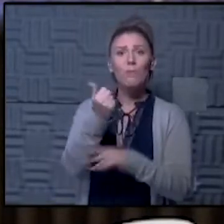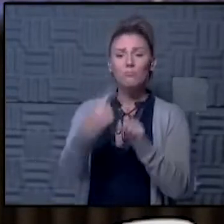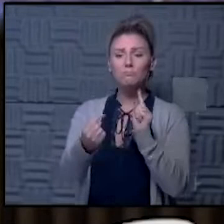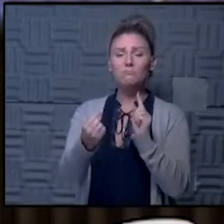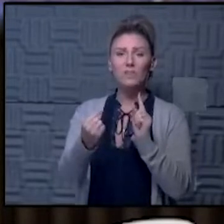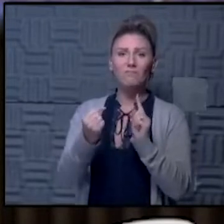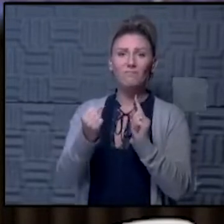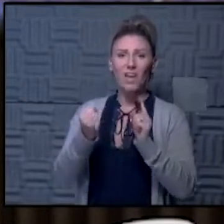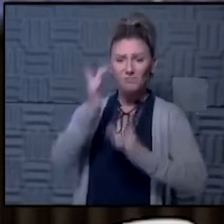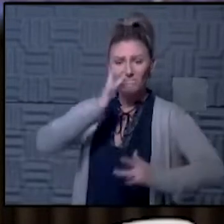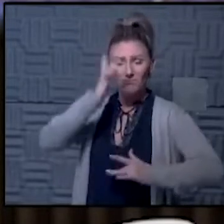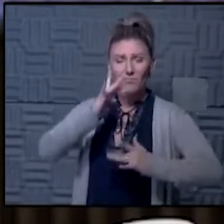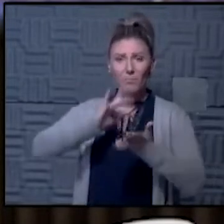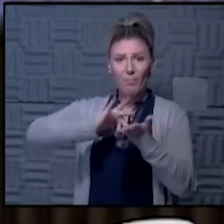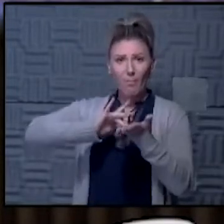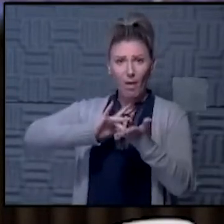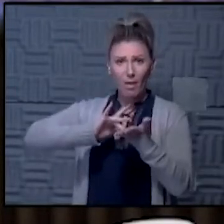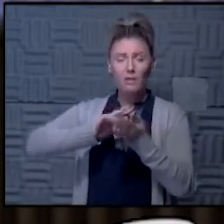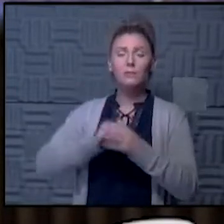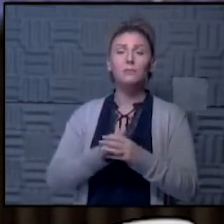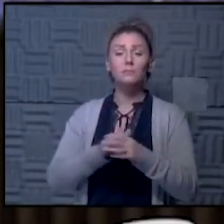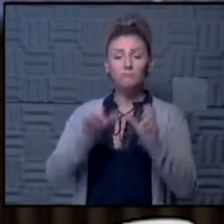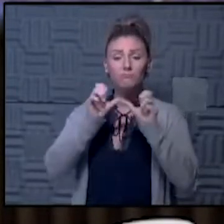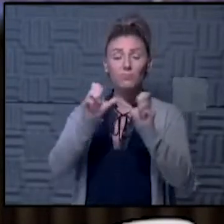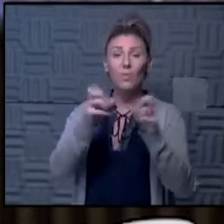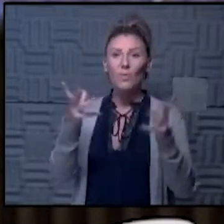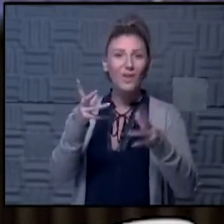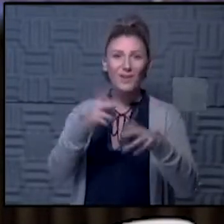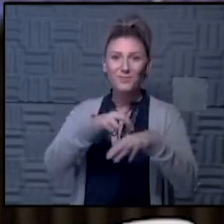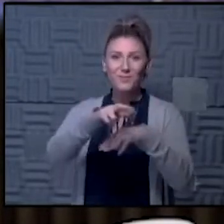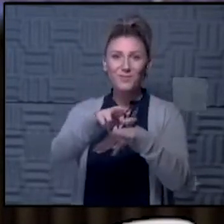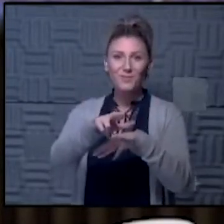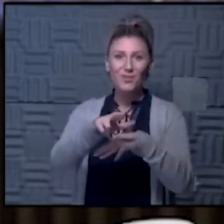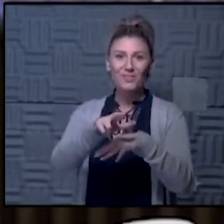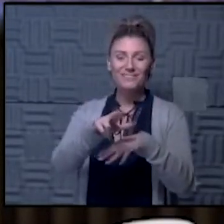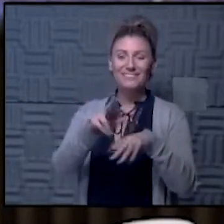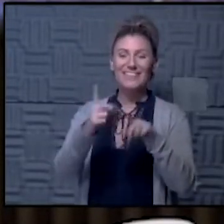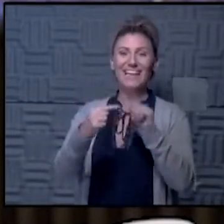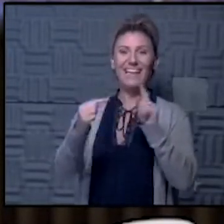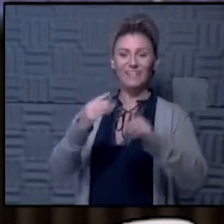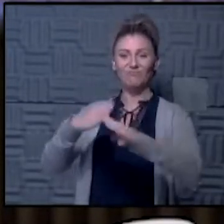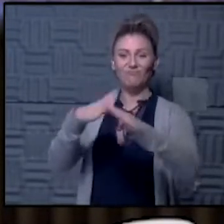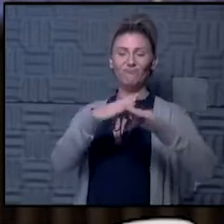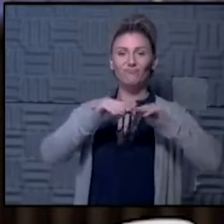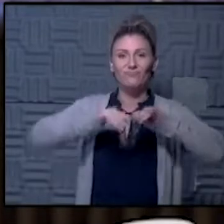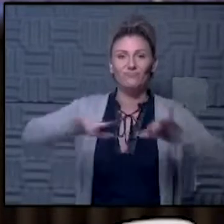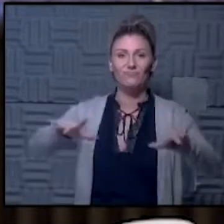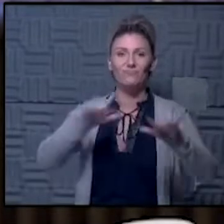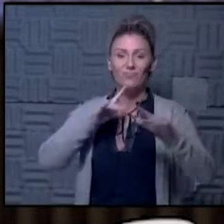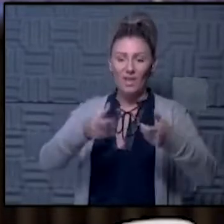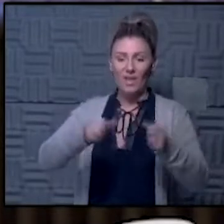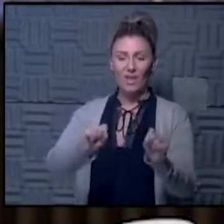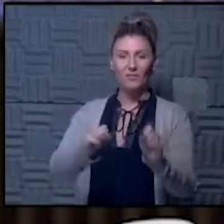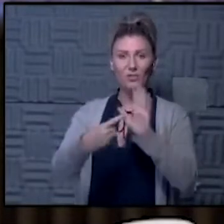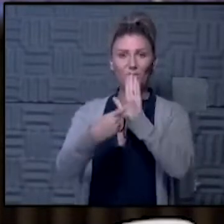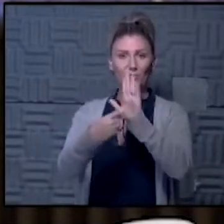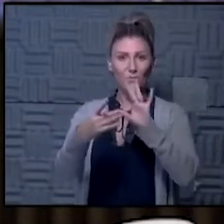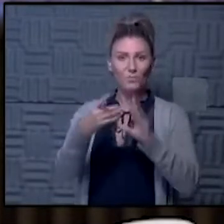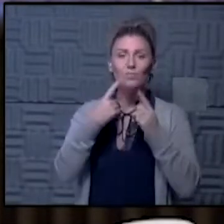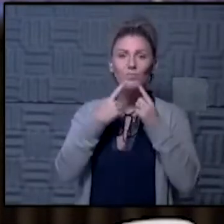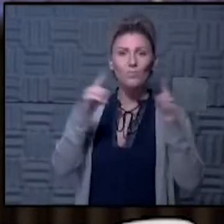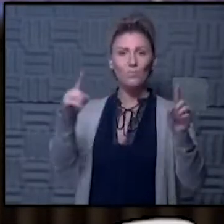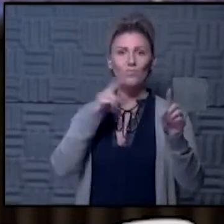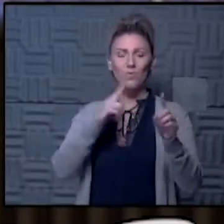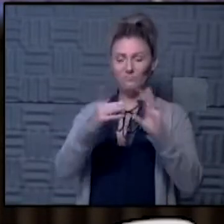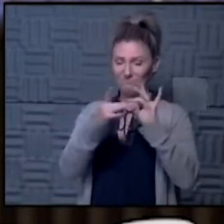medications, is going to continue to be those, what I refer to as anti-contagion efforts that are shown to work. And I've commented on a